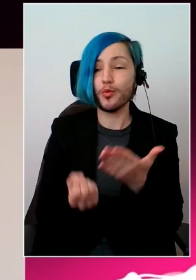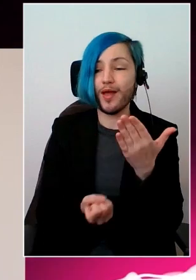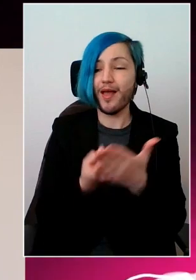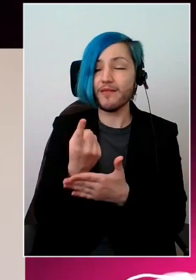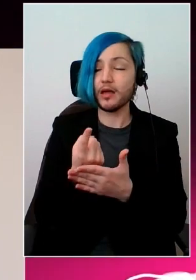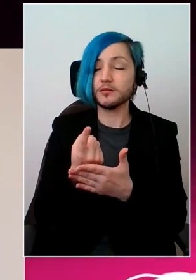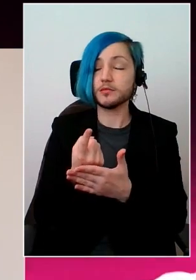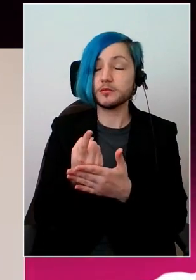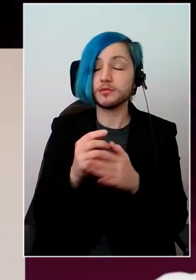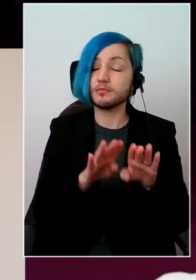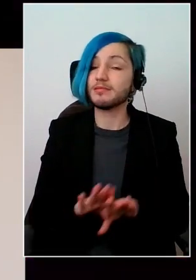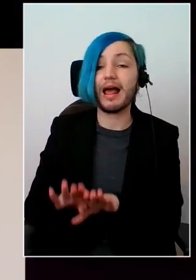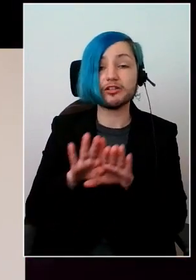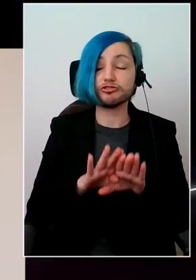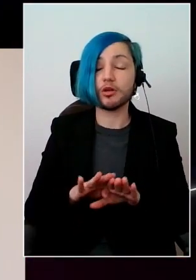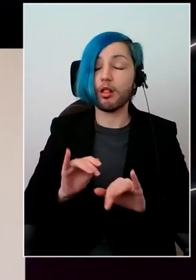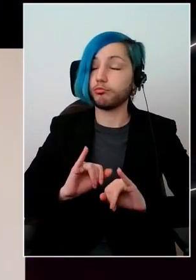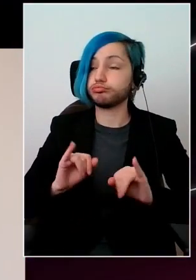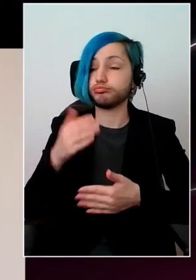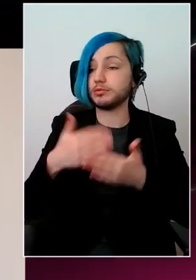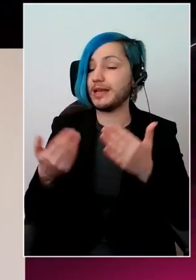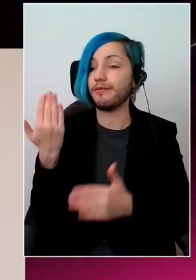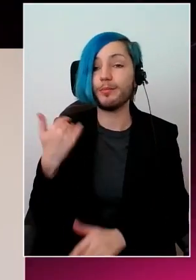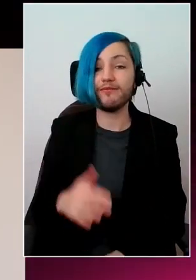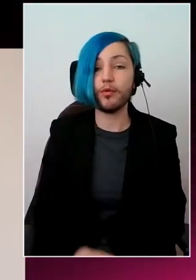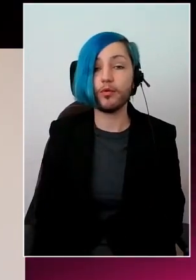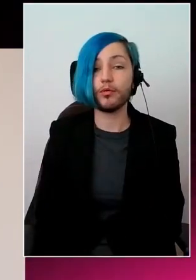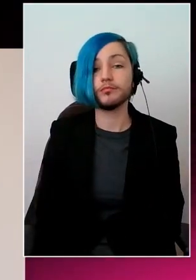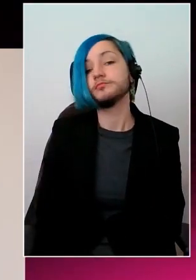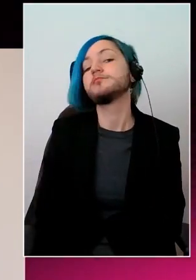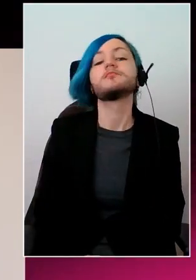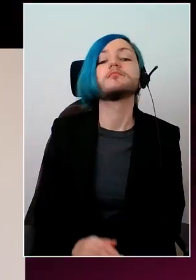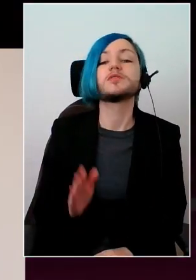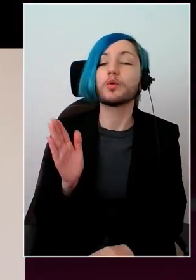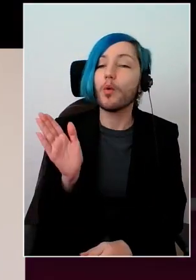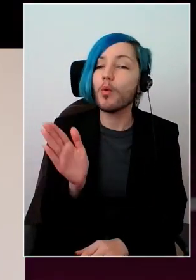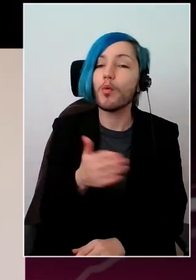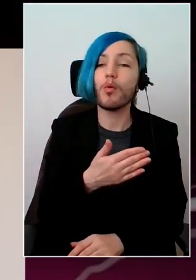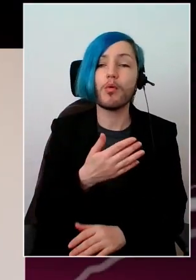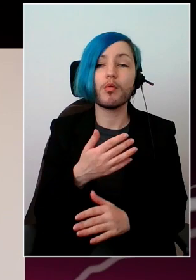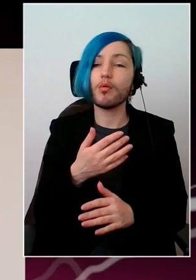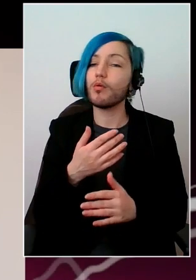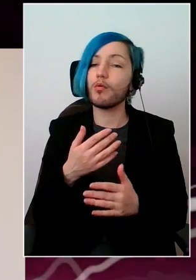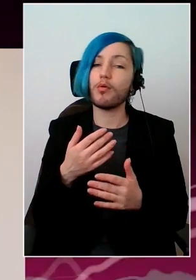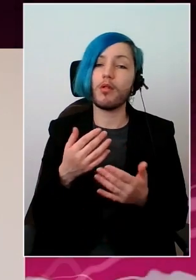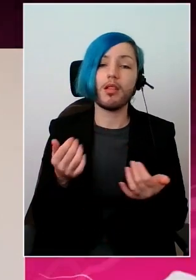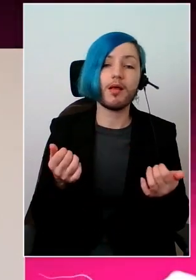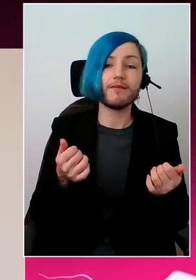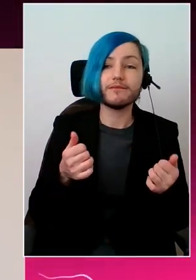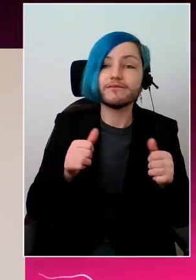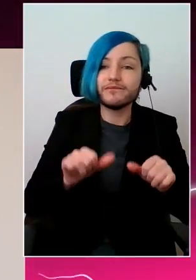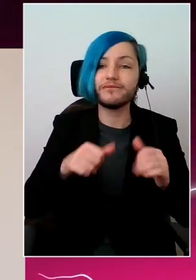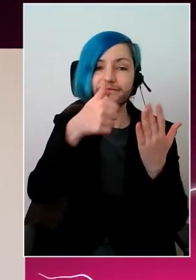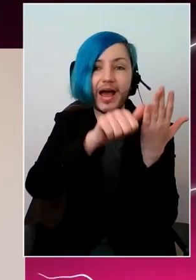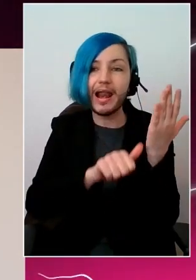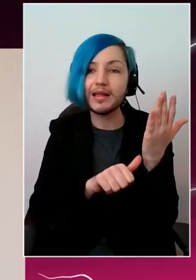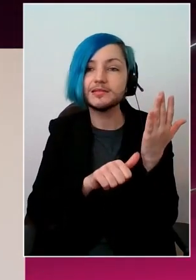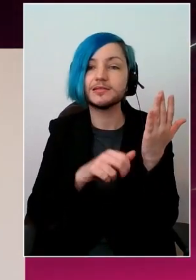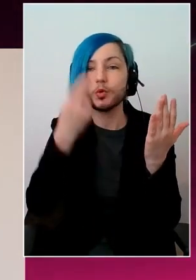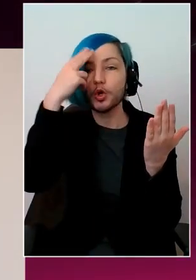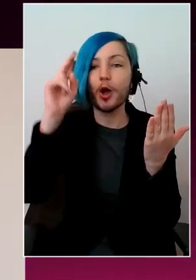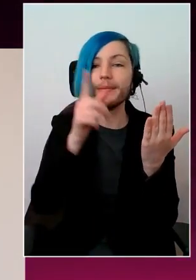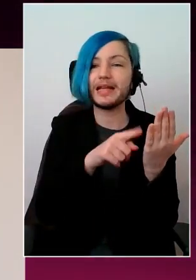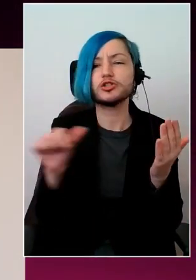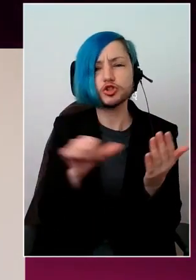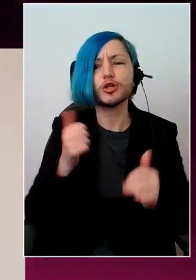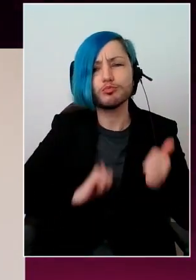These awards have reflected these efforts, and every finalist and nominee should be truly proud of what they've achieved.